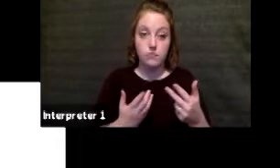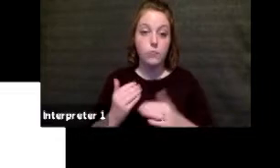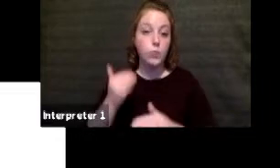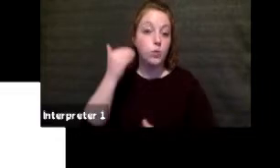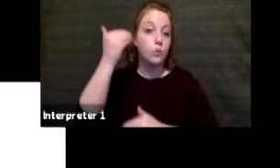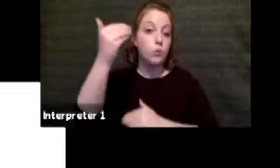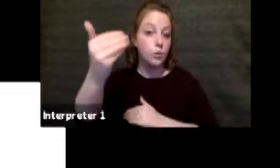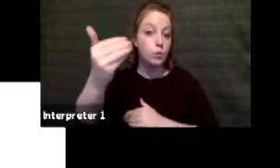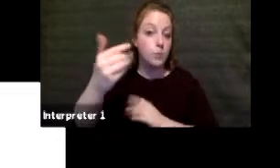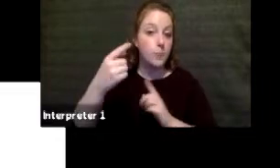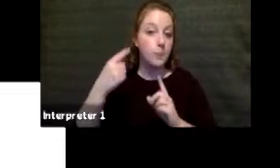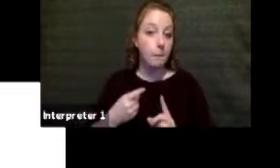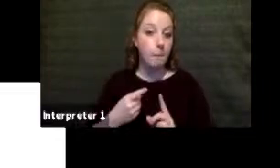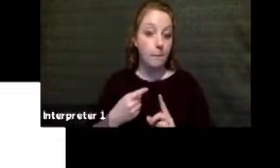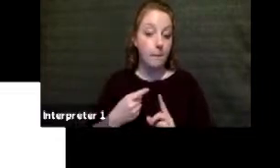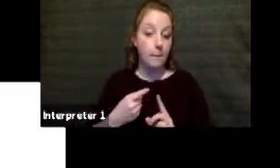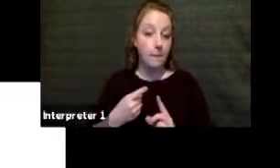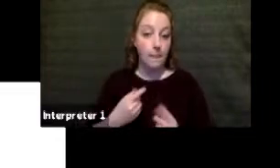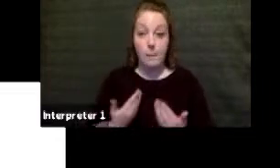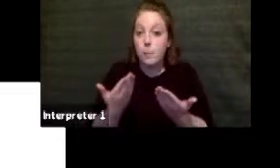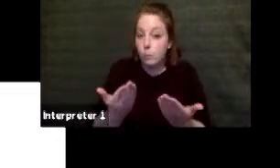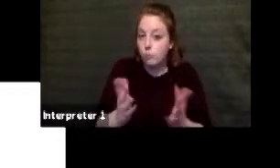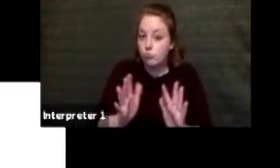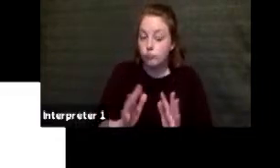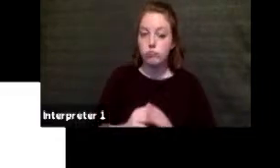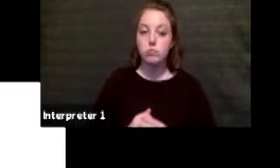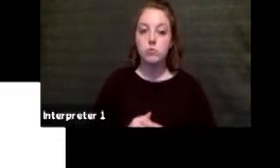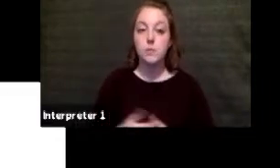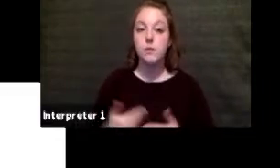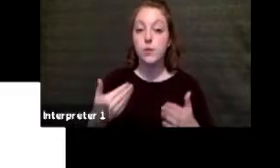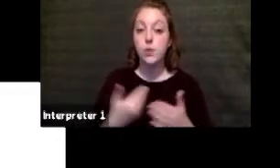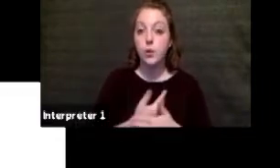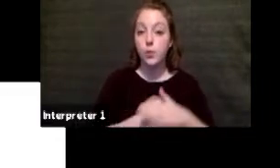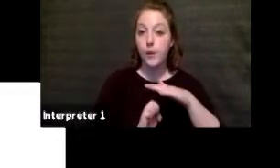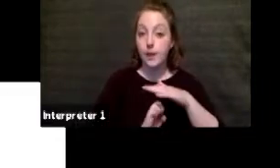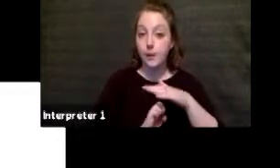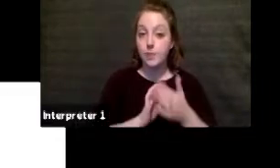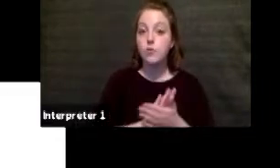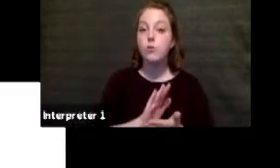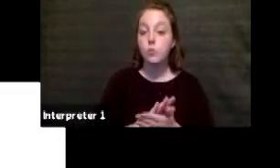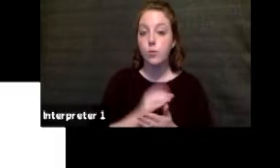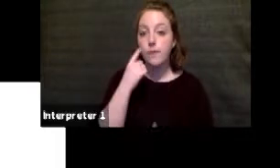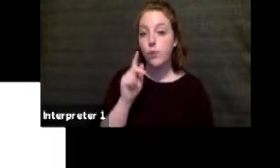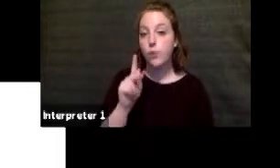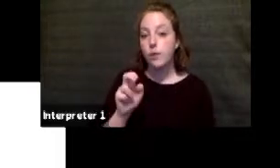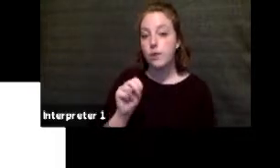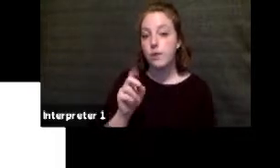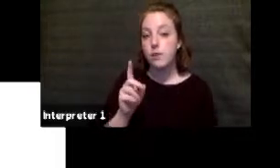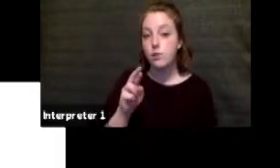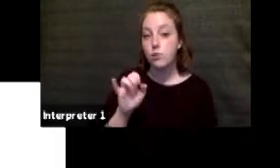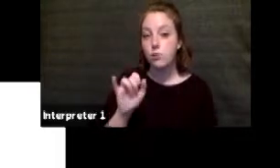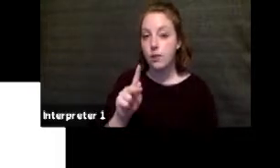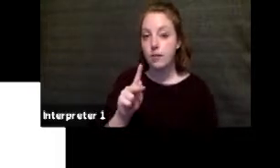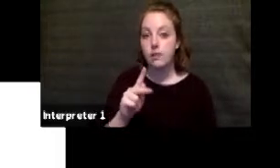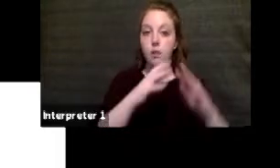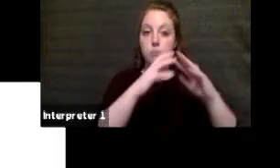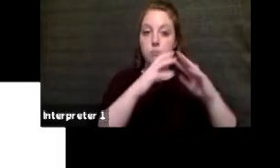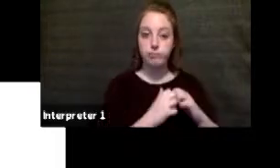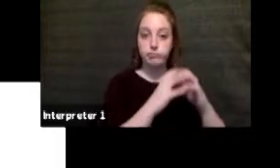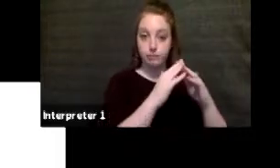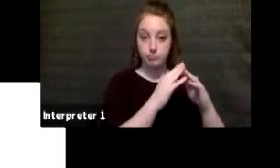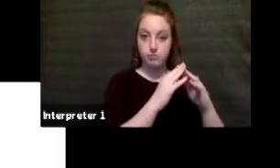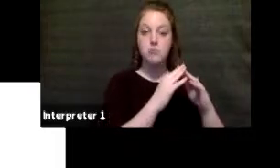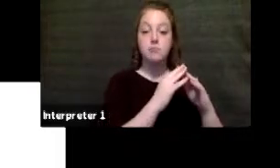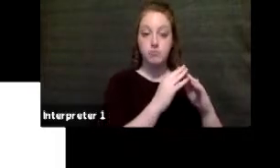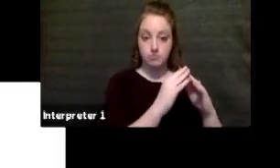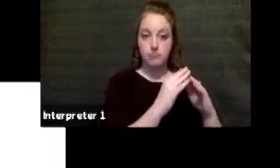right now, what we're proposing is a new elementary school at Kendrick. So it would be a replacement facility and